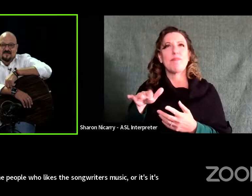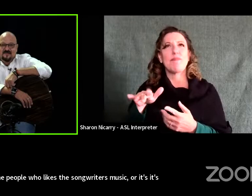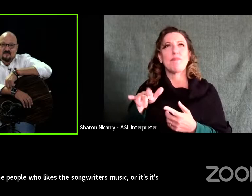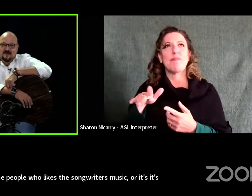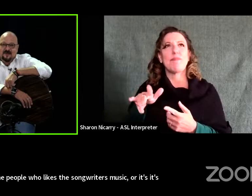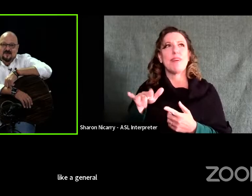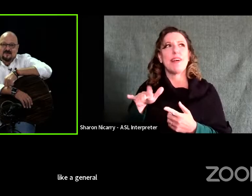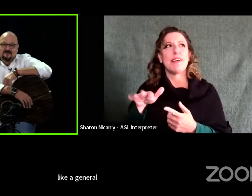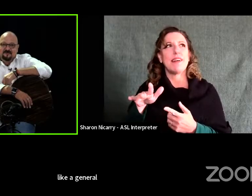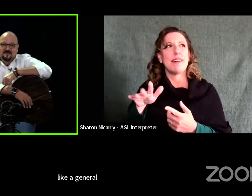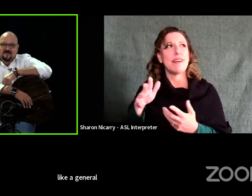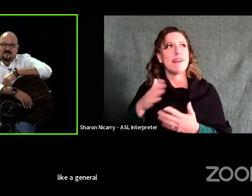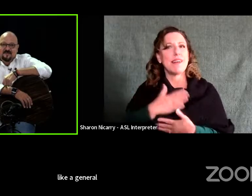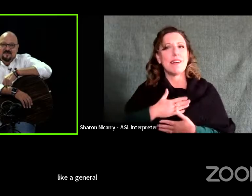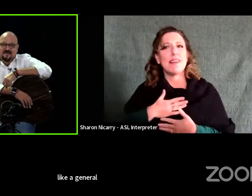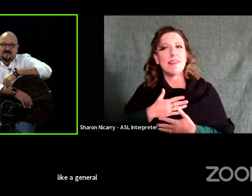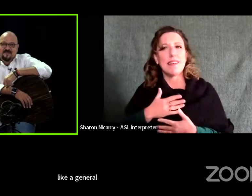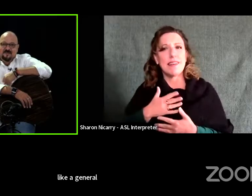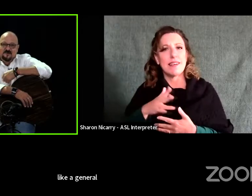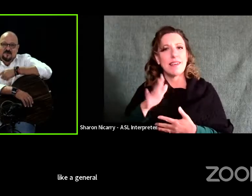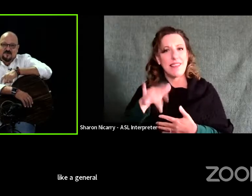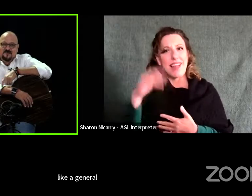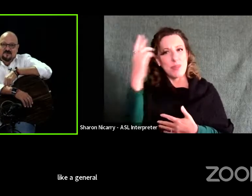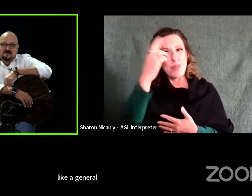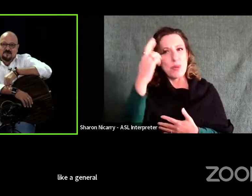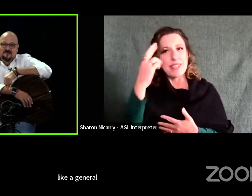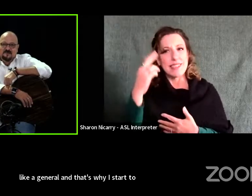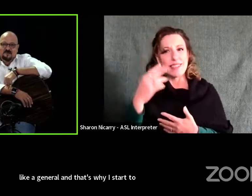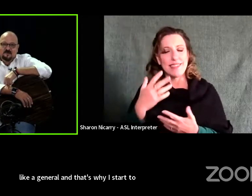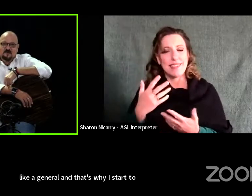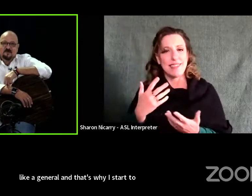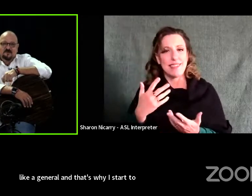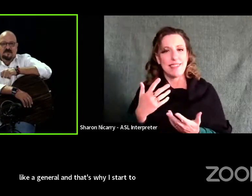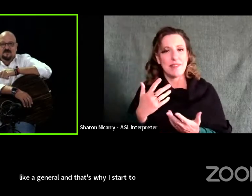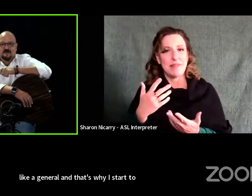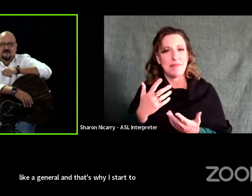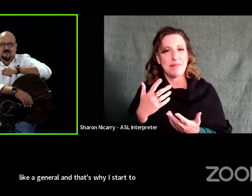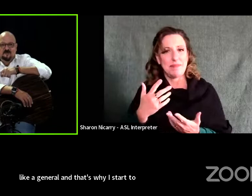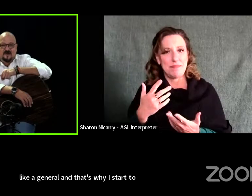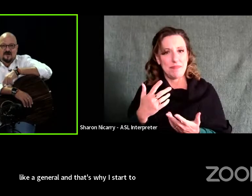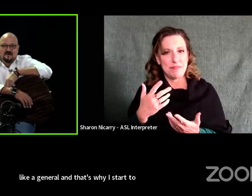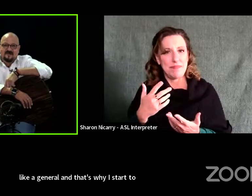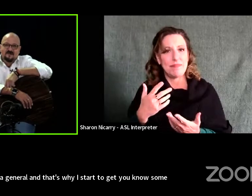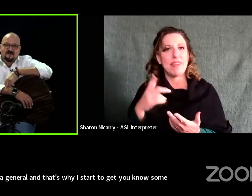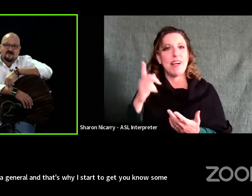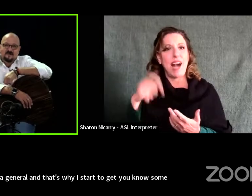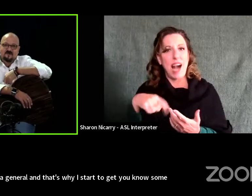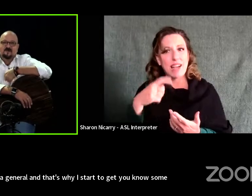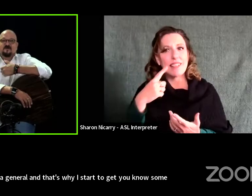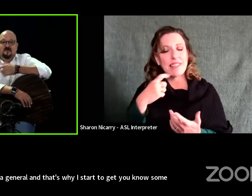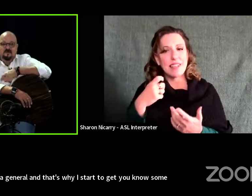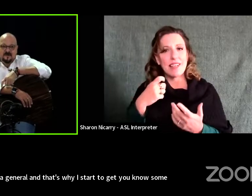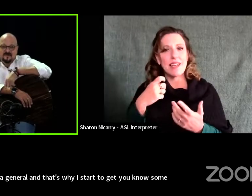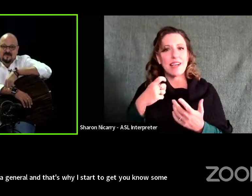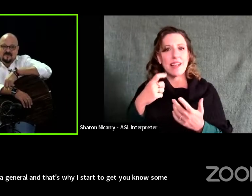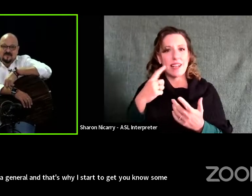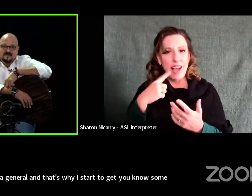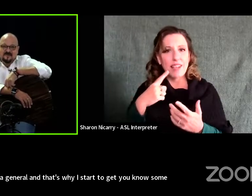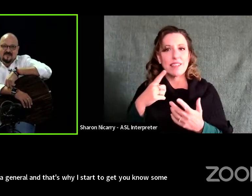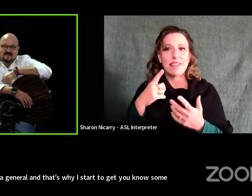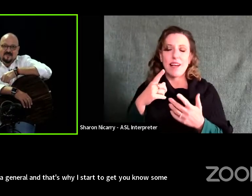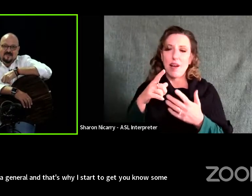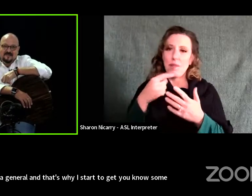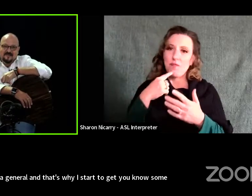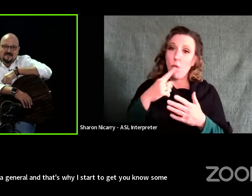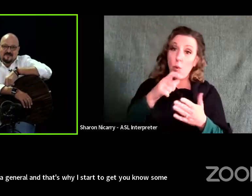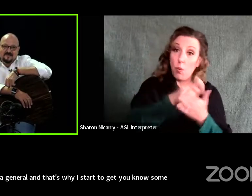and that's why I start to get, you know, some workshops, not only for writing, also for performing,